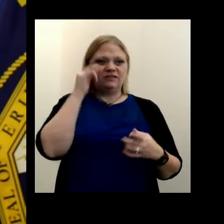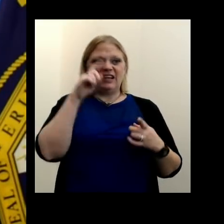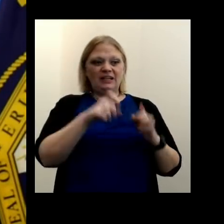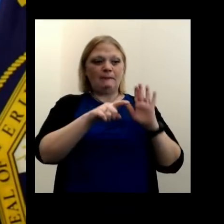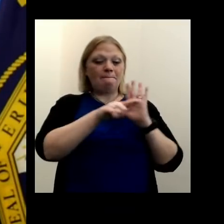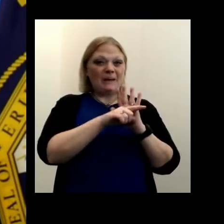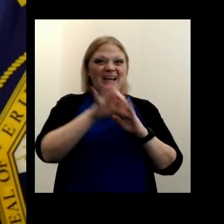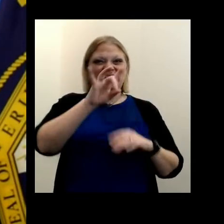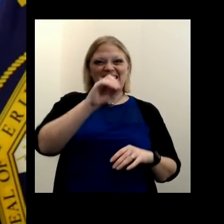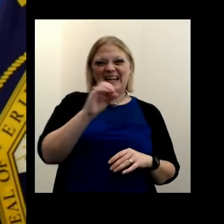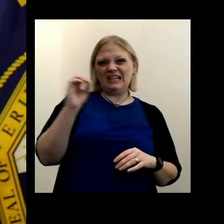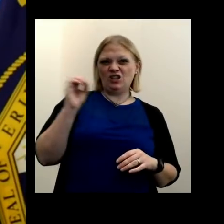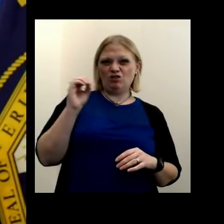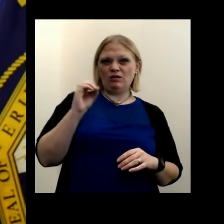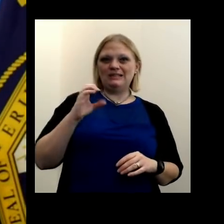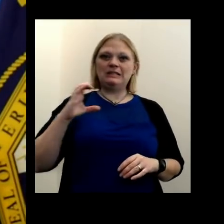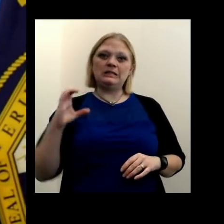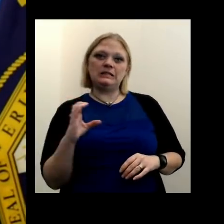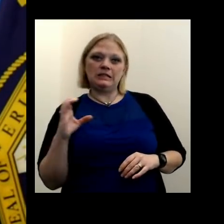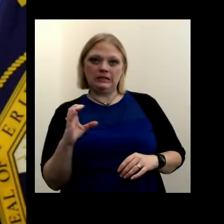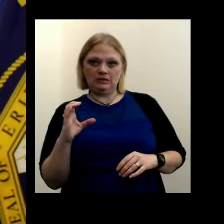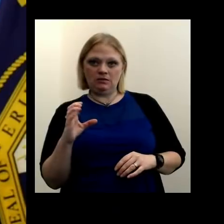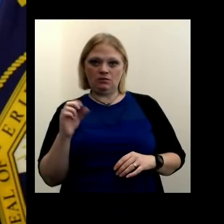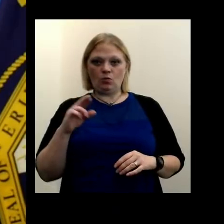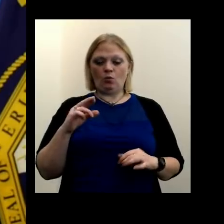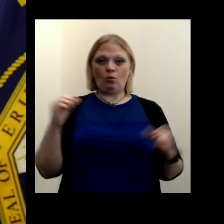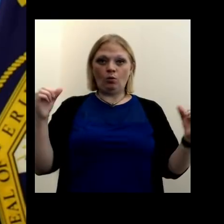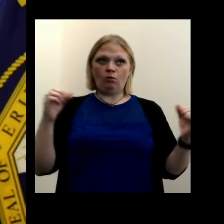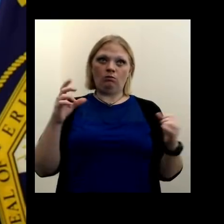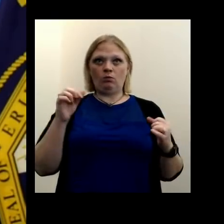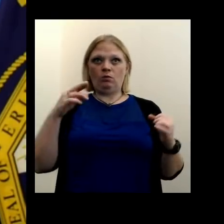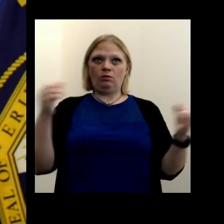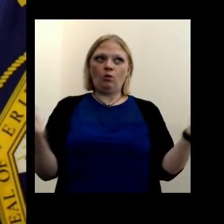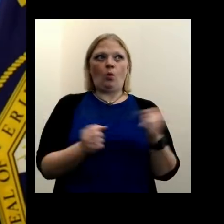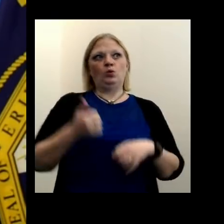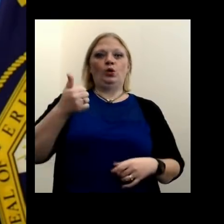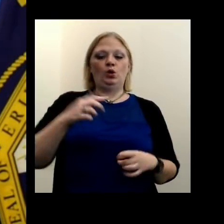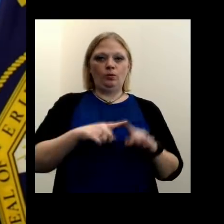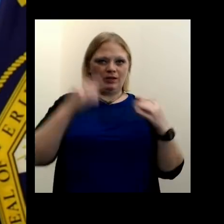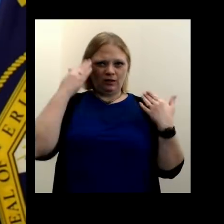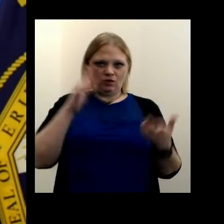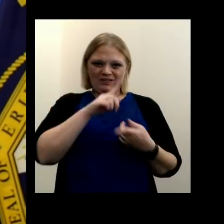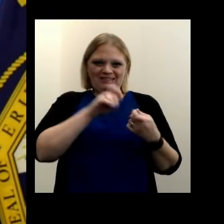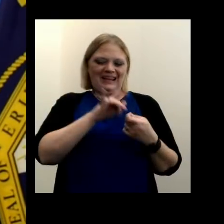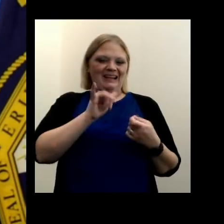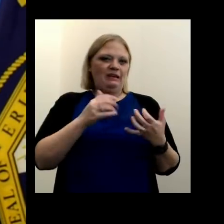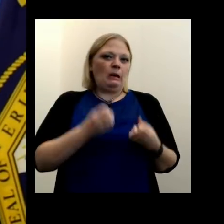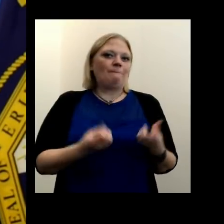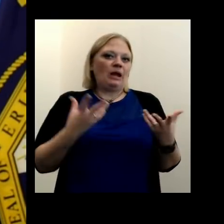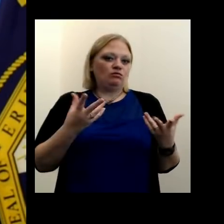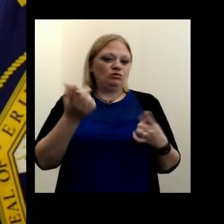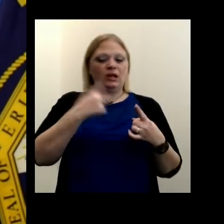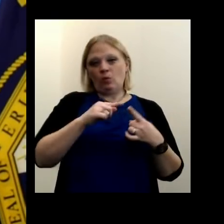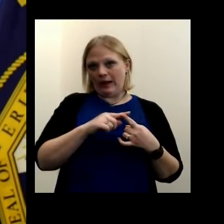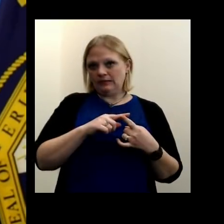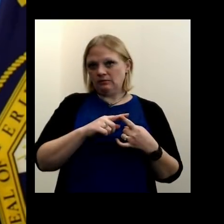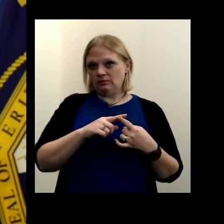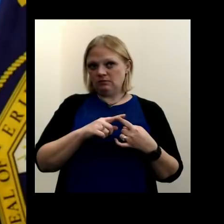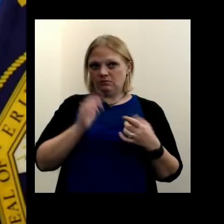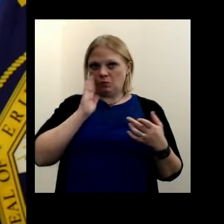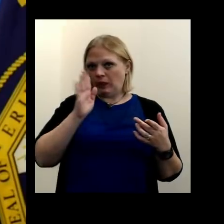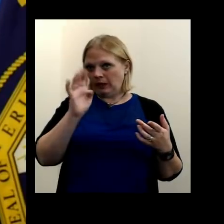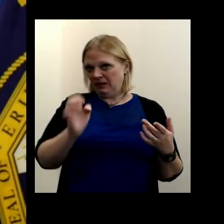80 degrees centigrade or colder. But I don't know exactly how much we're going to get and when that date will